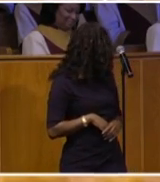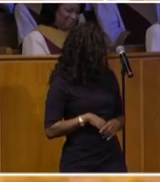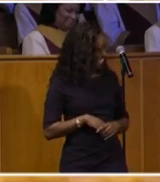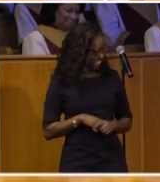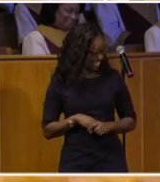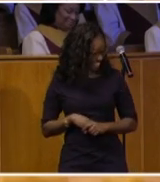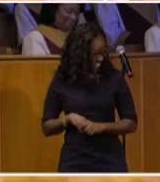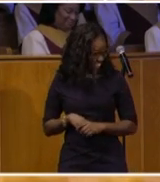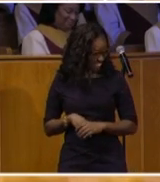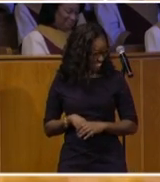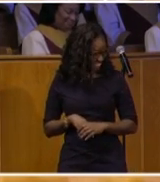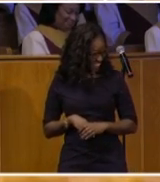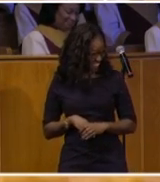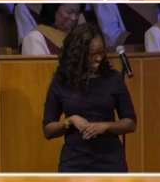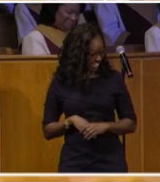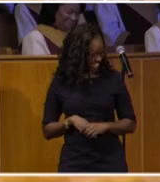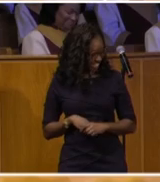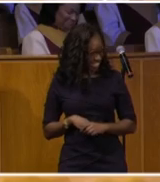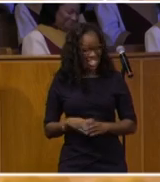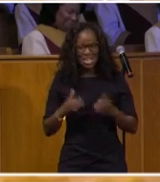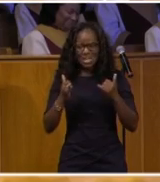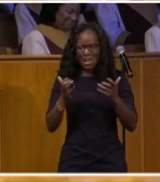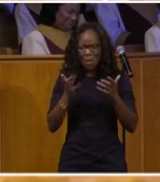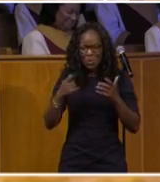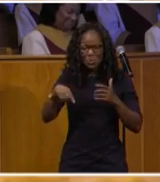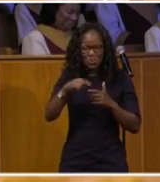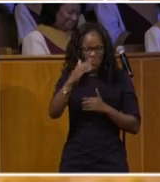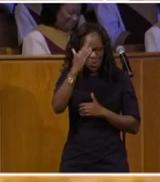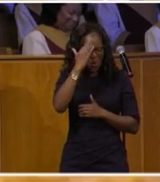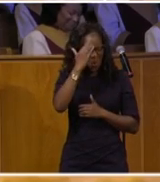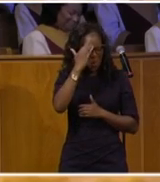And I want you to know